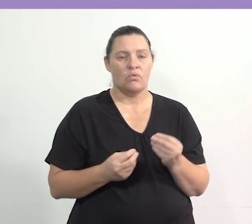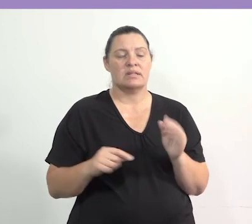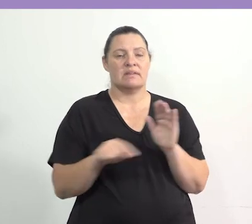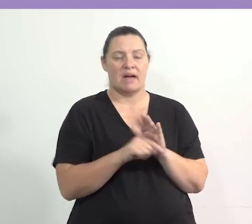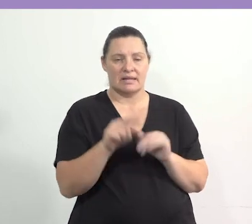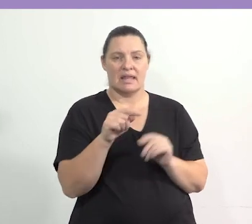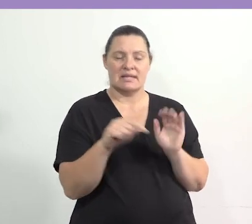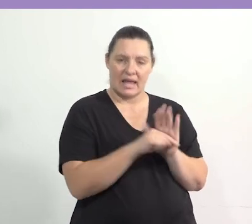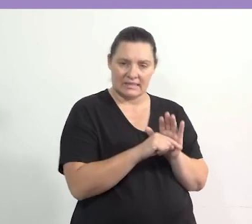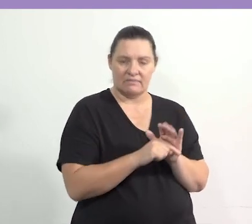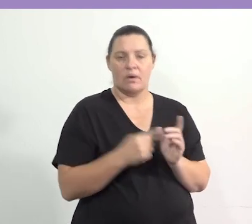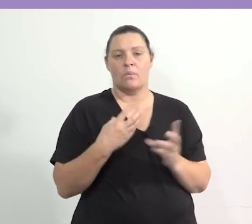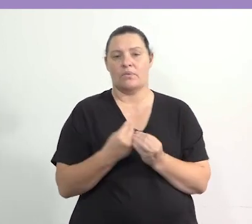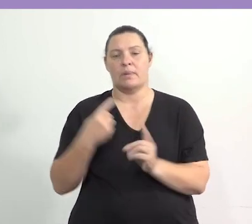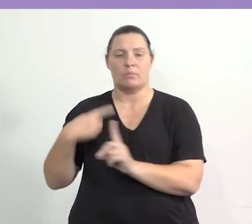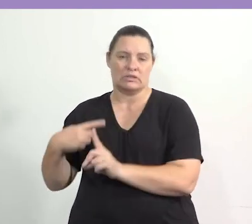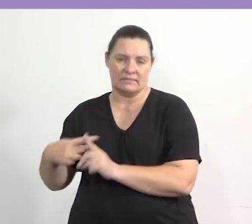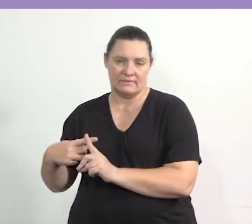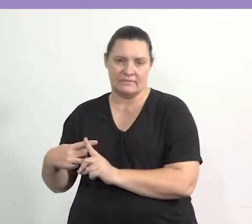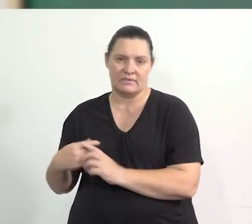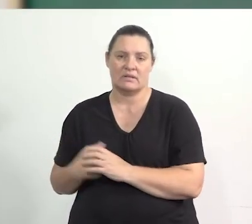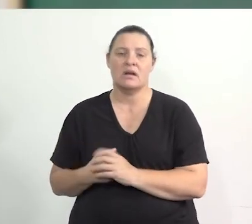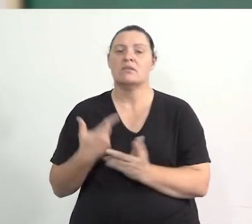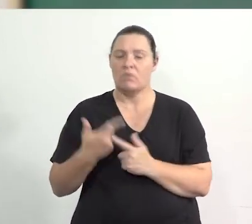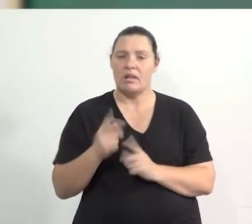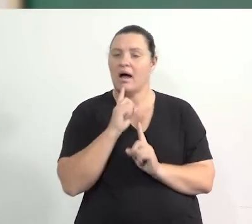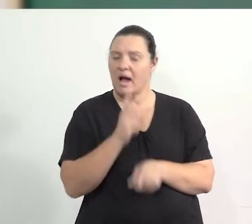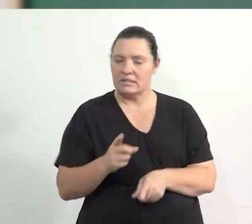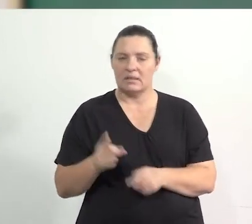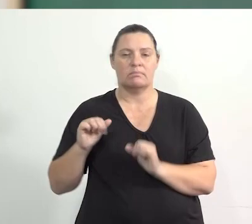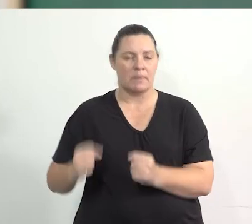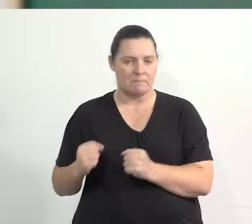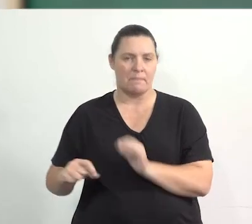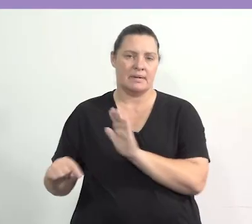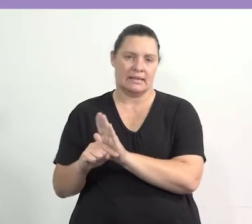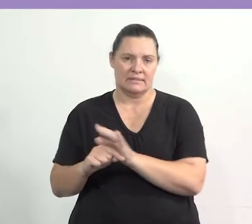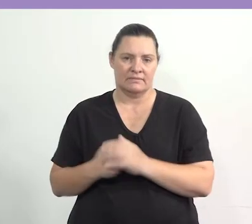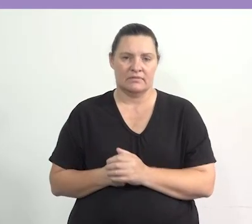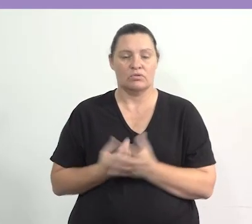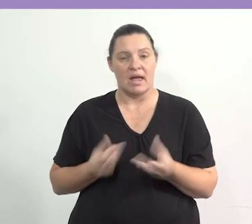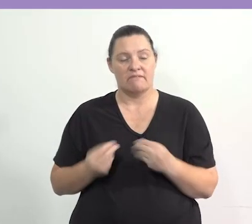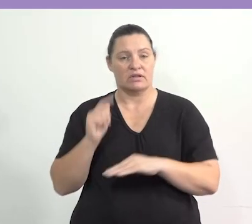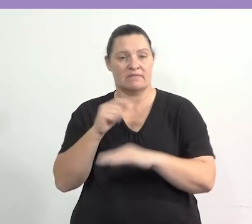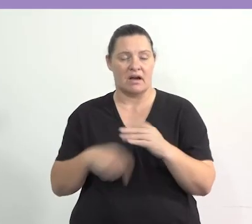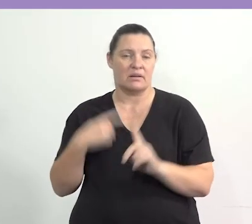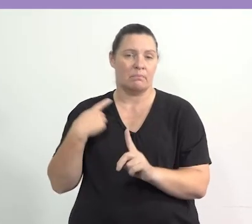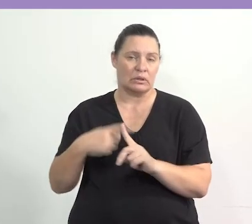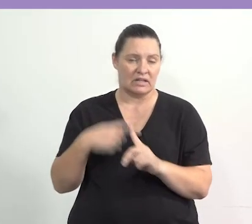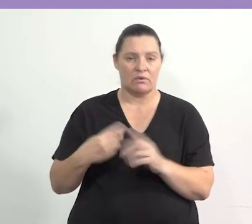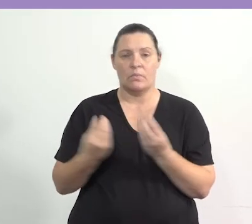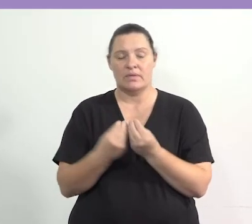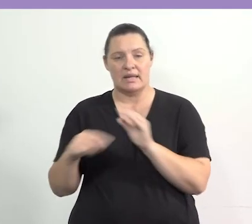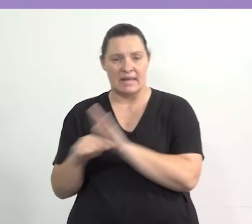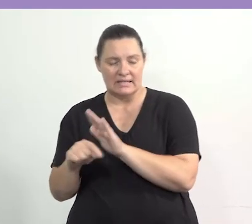we divide a negative number with a positive number. The answer will be a negative. So when we are dividing a